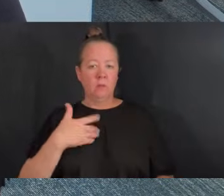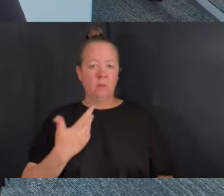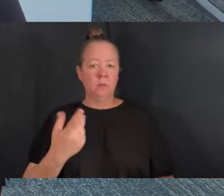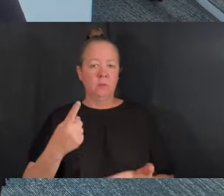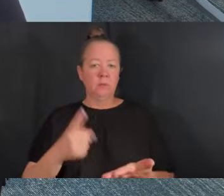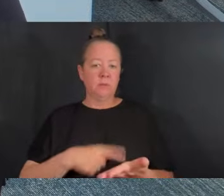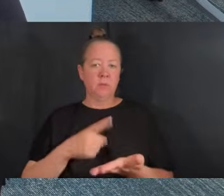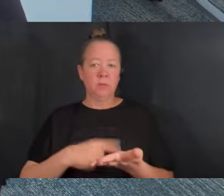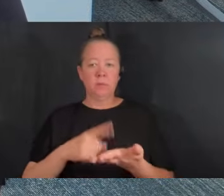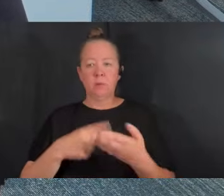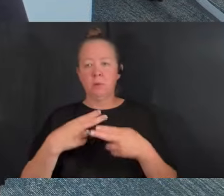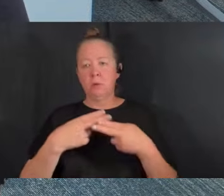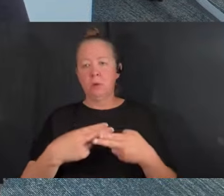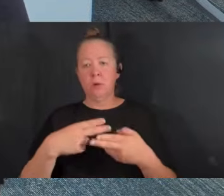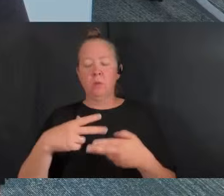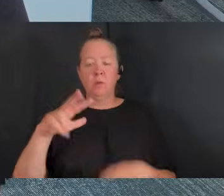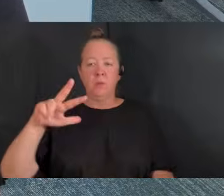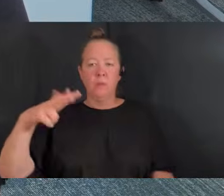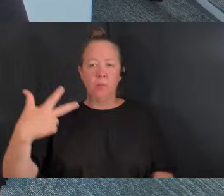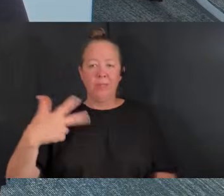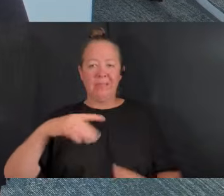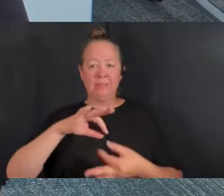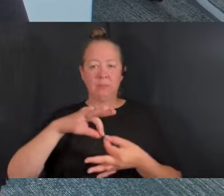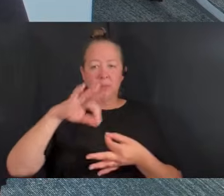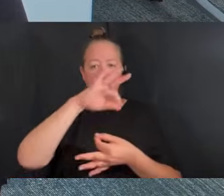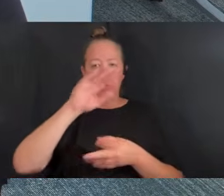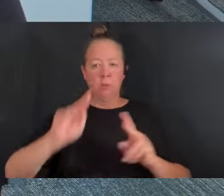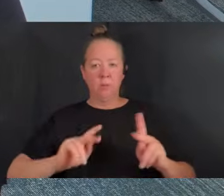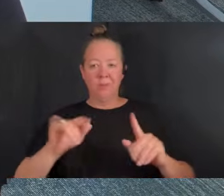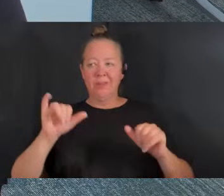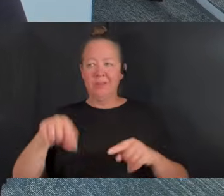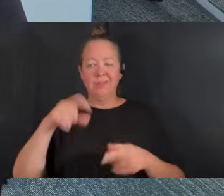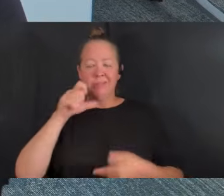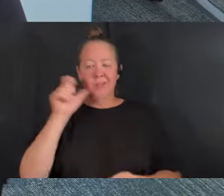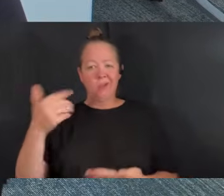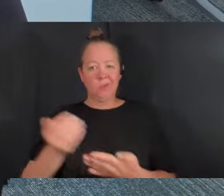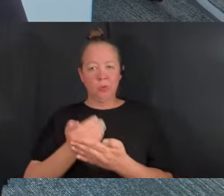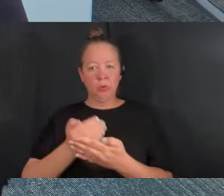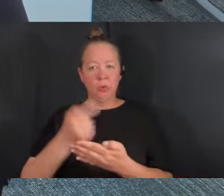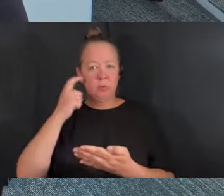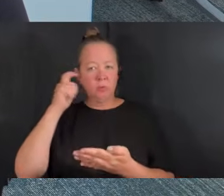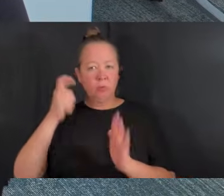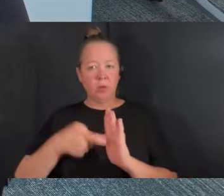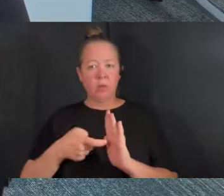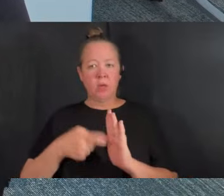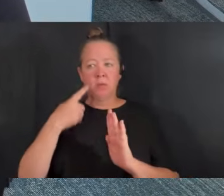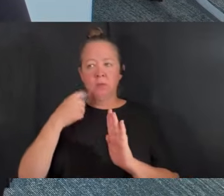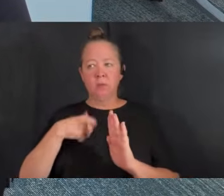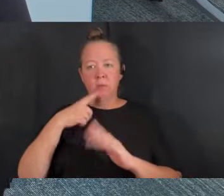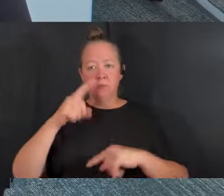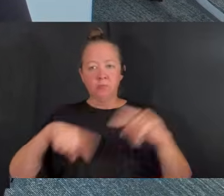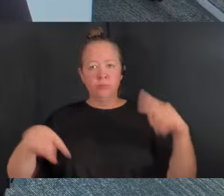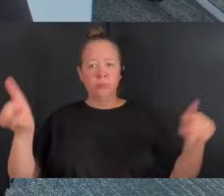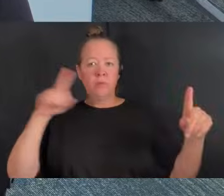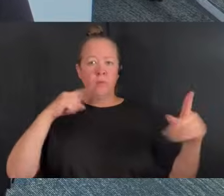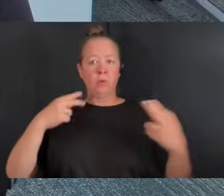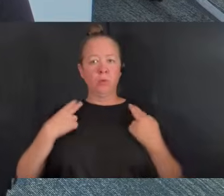three-spirit people in other cultures. So this is nothing new. This is recognizing the diversity of human spirit, and thank you to Cheverly